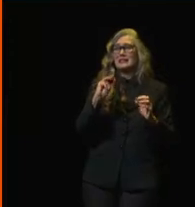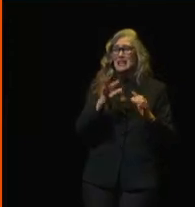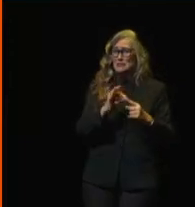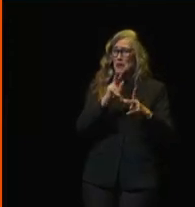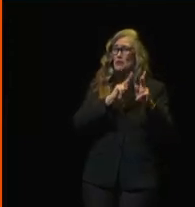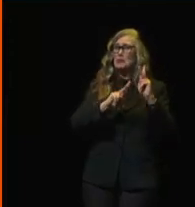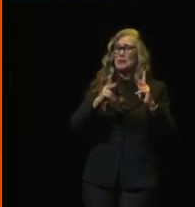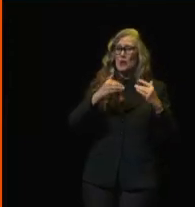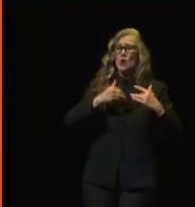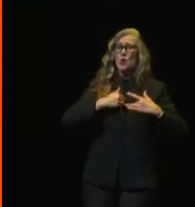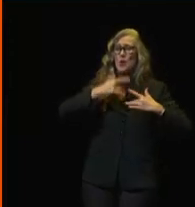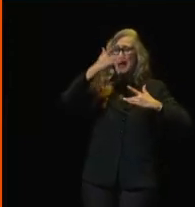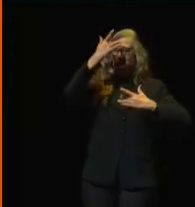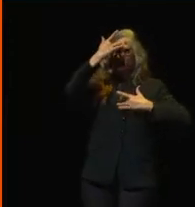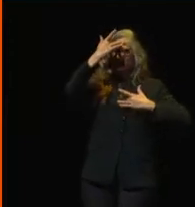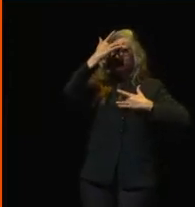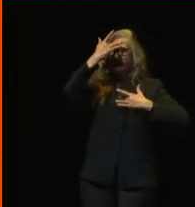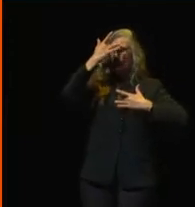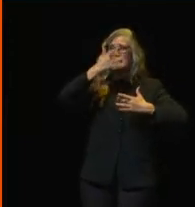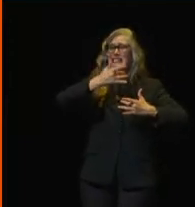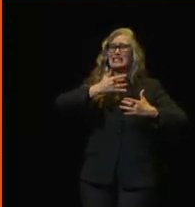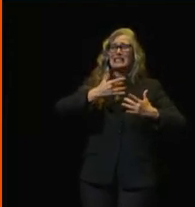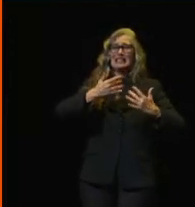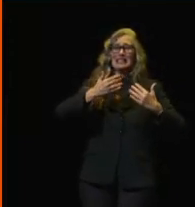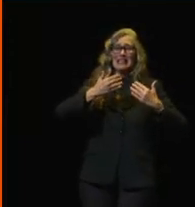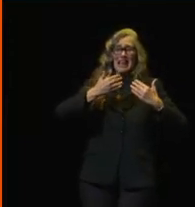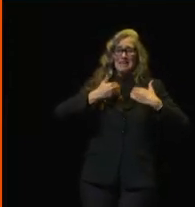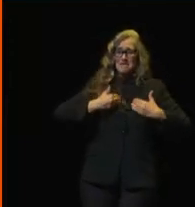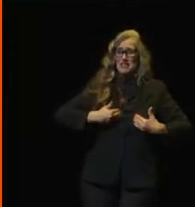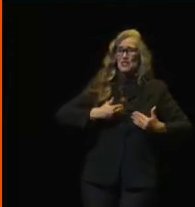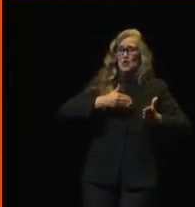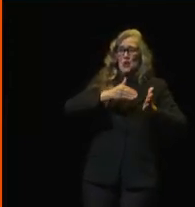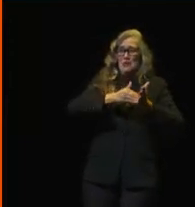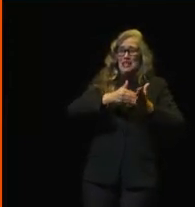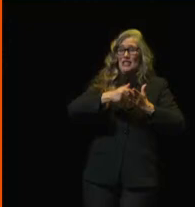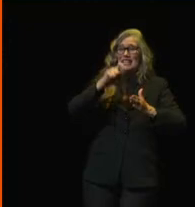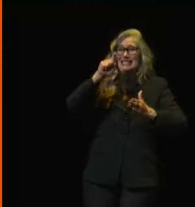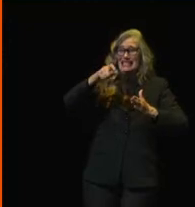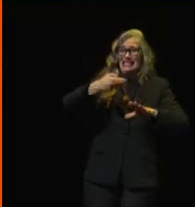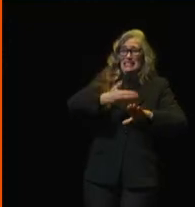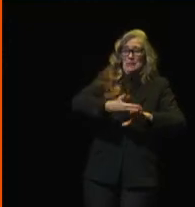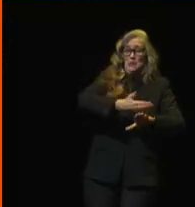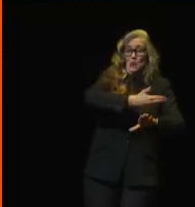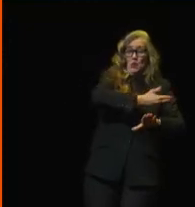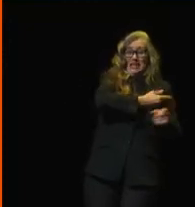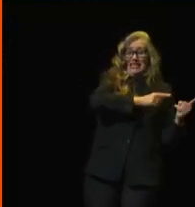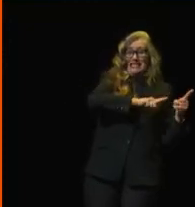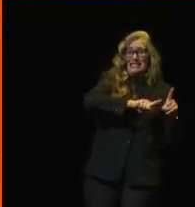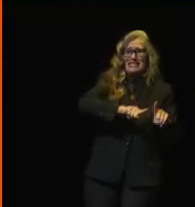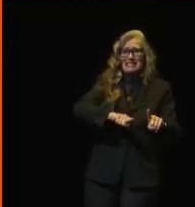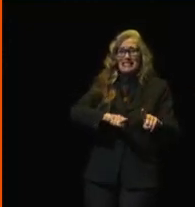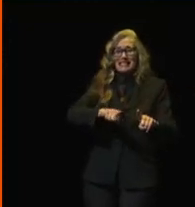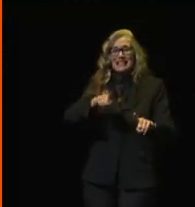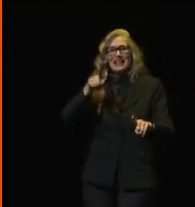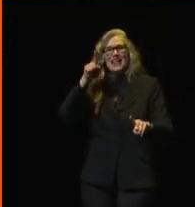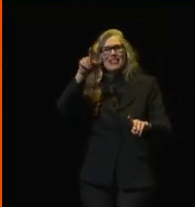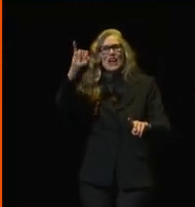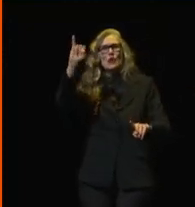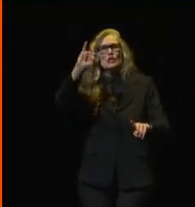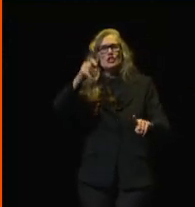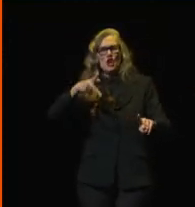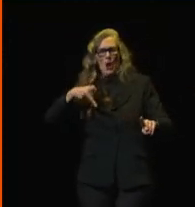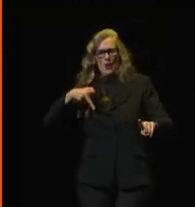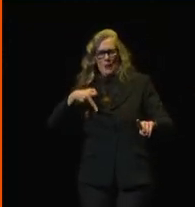coverage and, for some, to lose the lifelines that kept them alive. So again, Ady